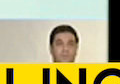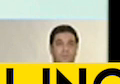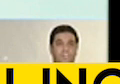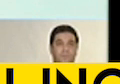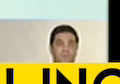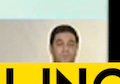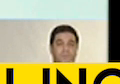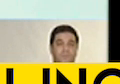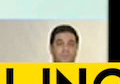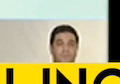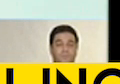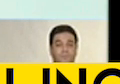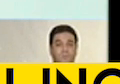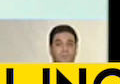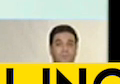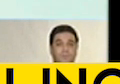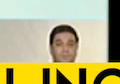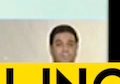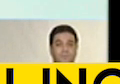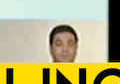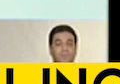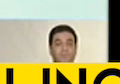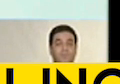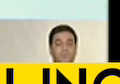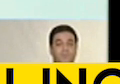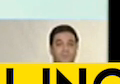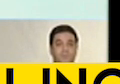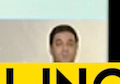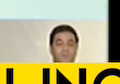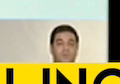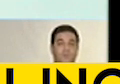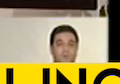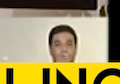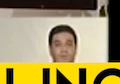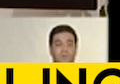o'tsak. Qani aziz o'quvchilar, vatan nima o'zi? Vatanparvarlik nima?